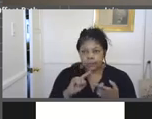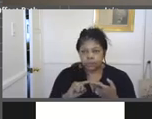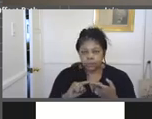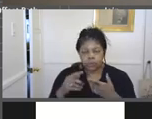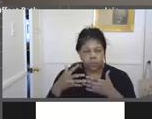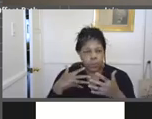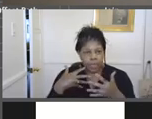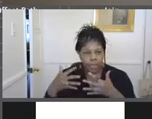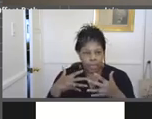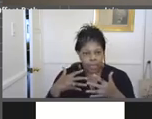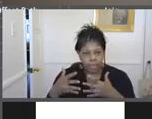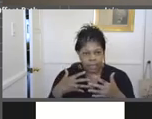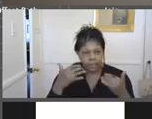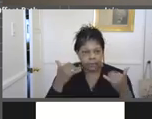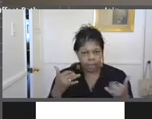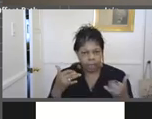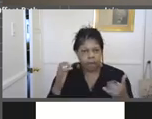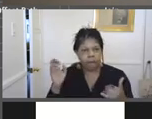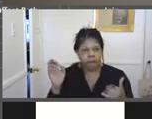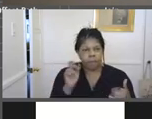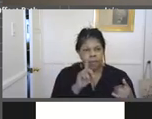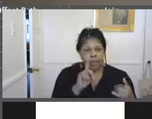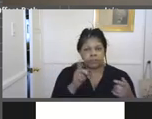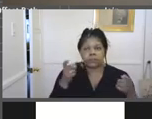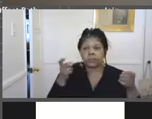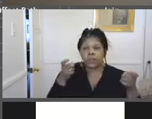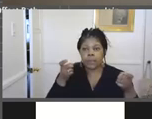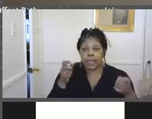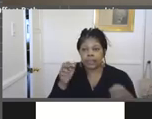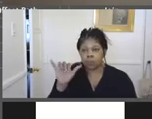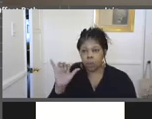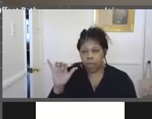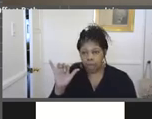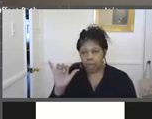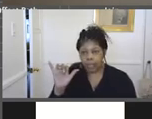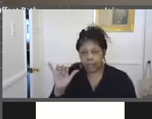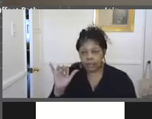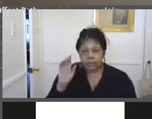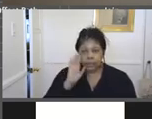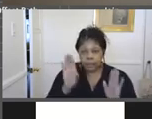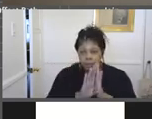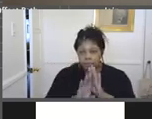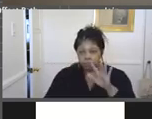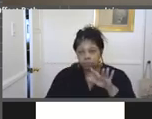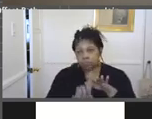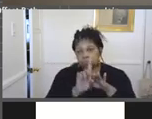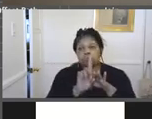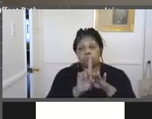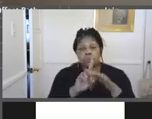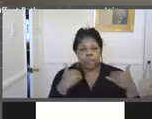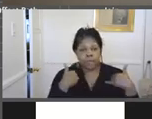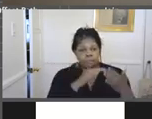Okay, now we can go back, Command Y to bring that back, and then we have just a nice look